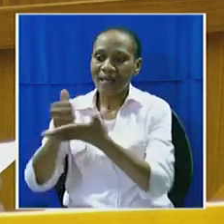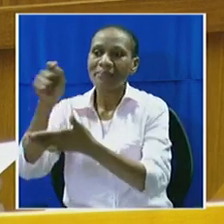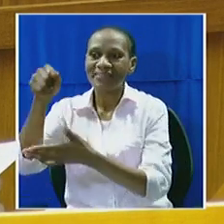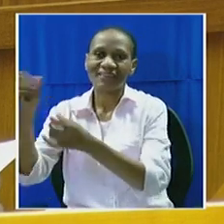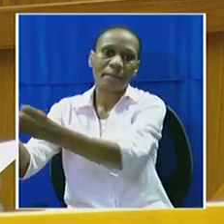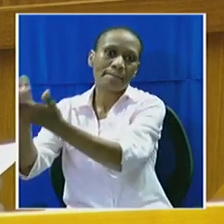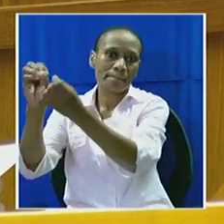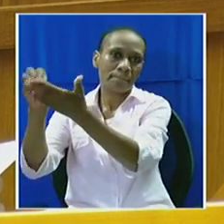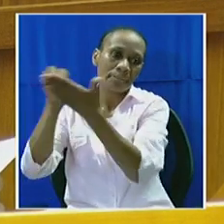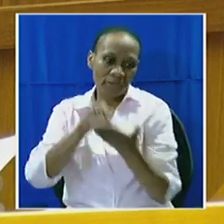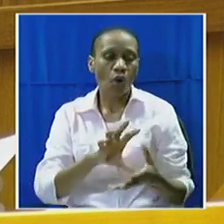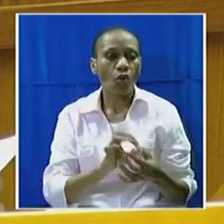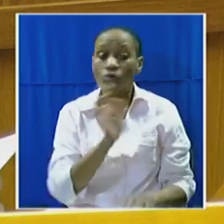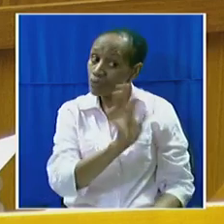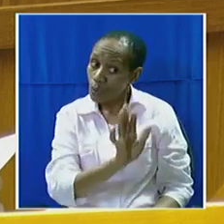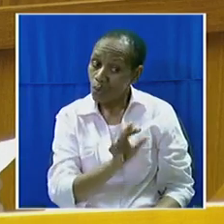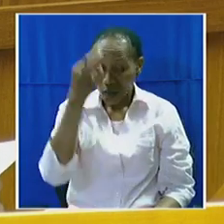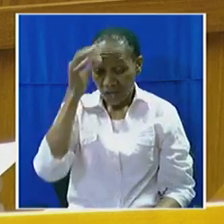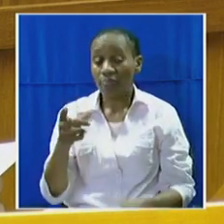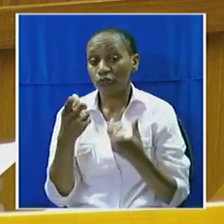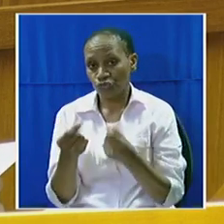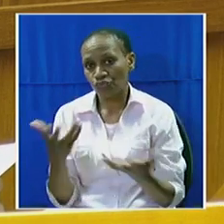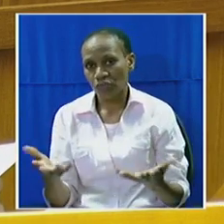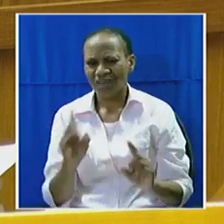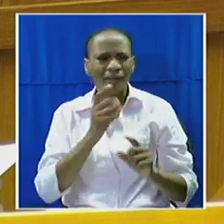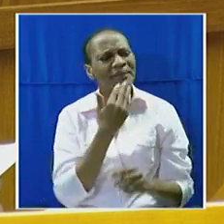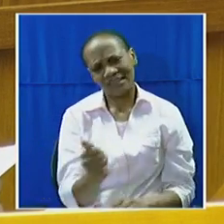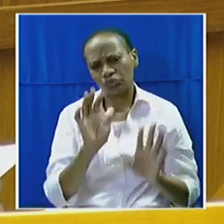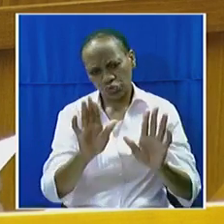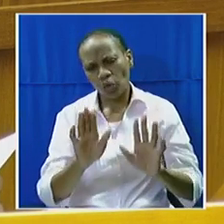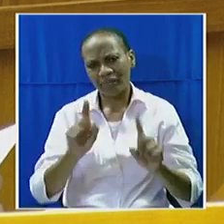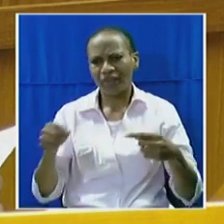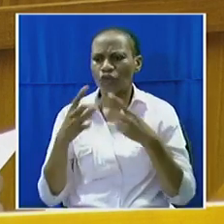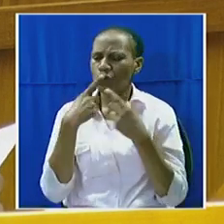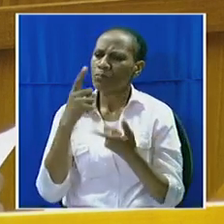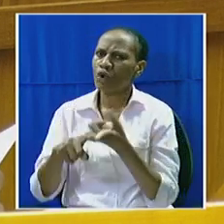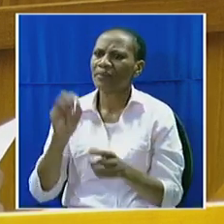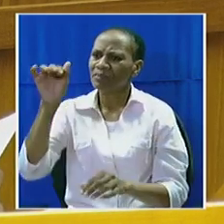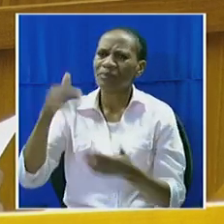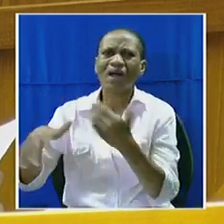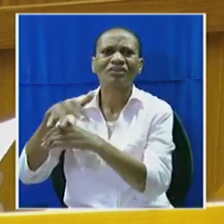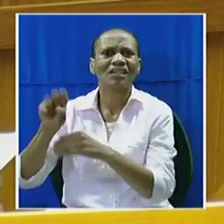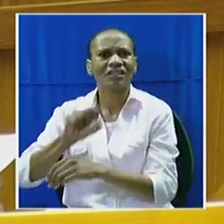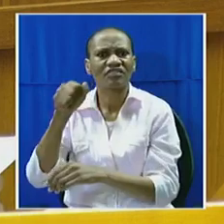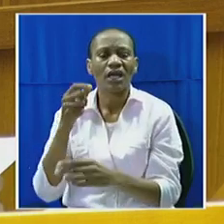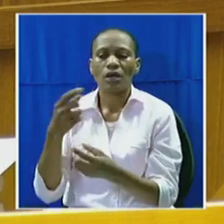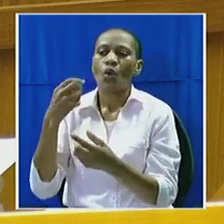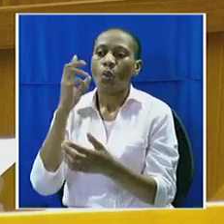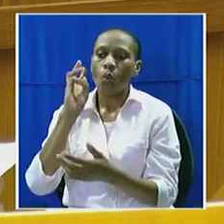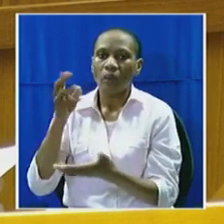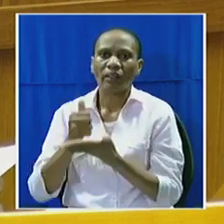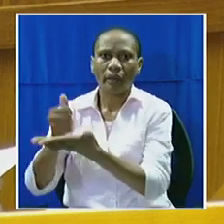uhulumeni. Singabathembisa abantu into engeke sikwazi ukuyenza. Ukubuya kwabantu bakithi